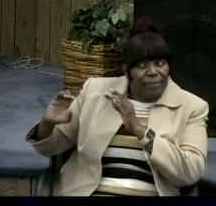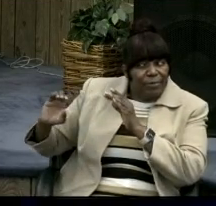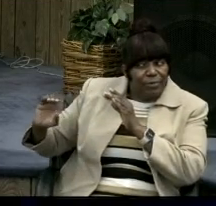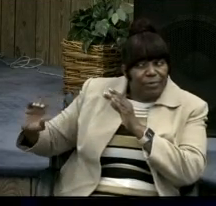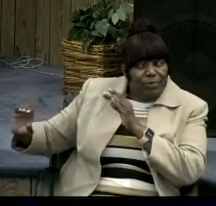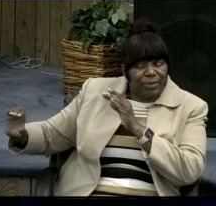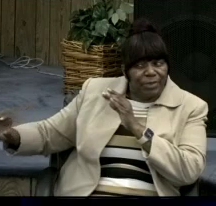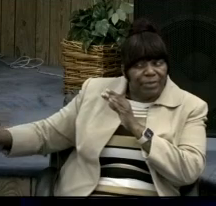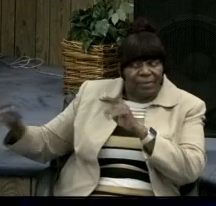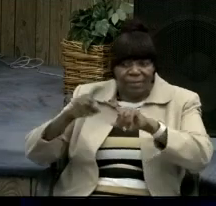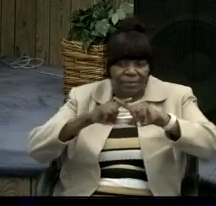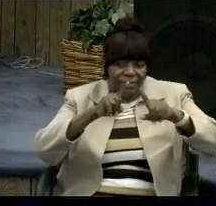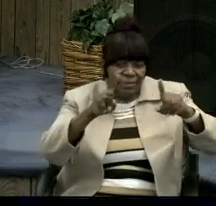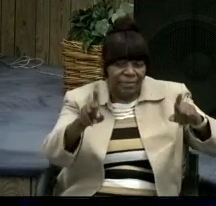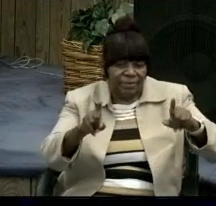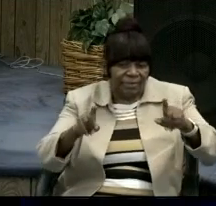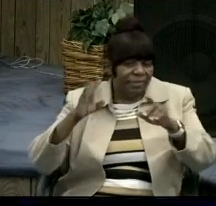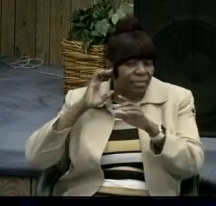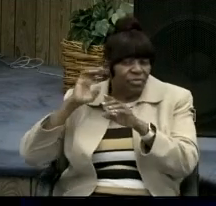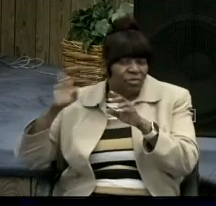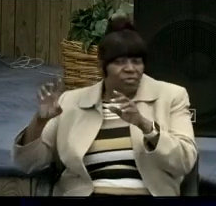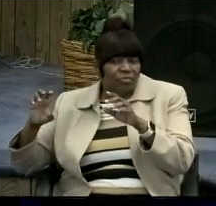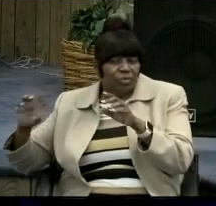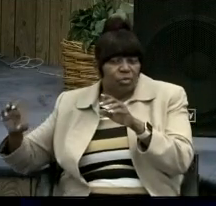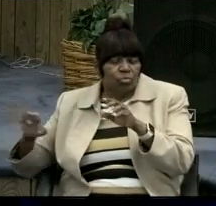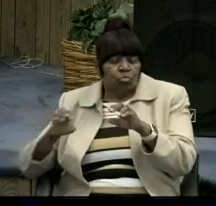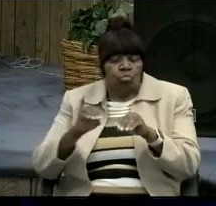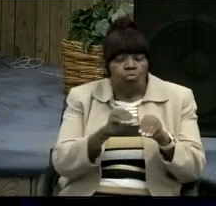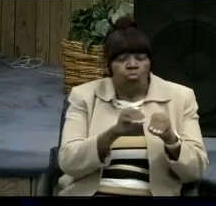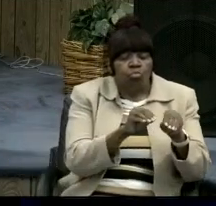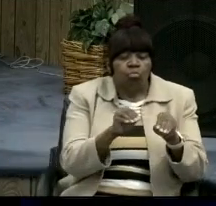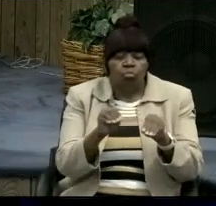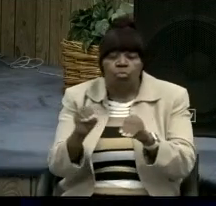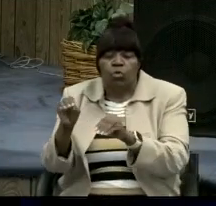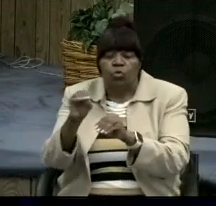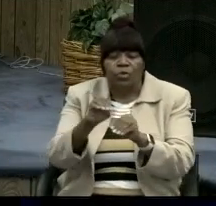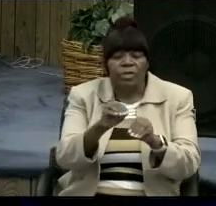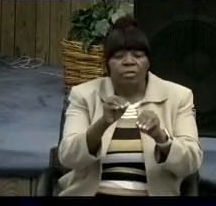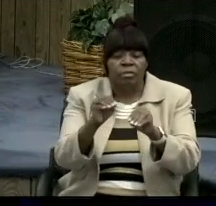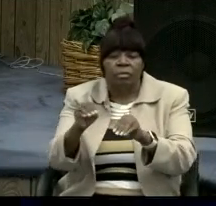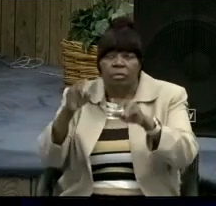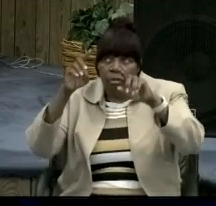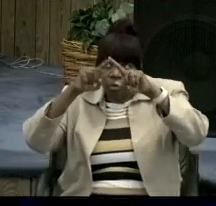Sound is shifting vibrations moving in the atmosphere.